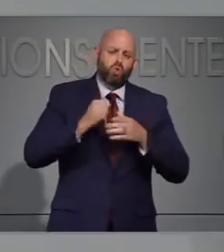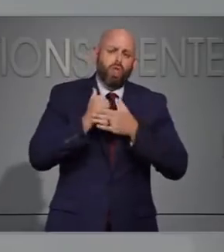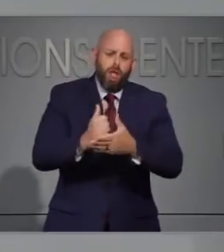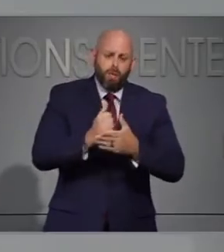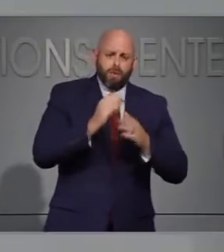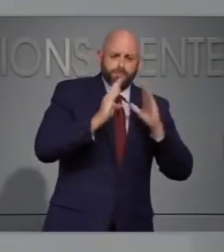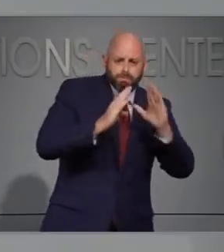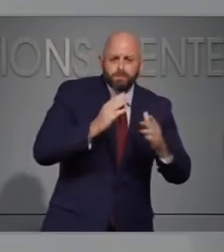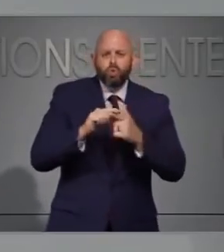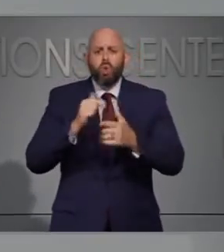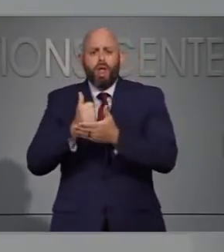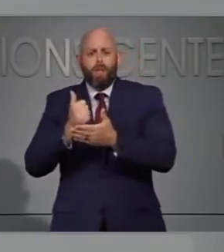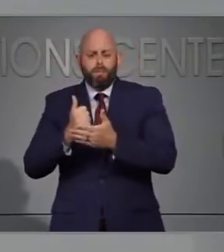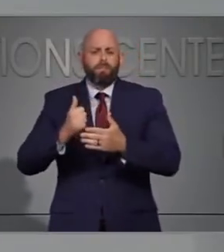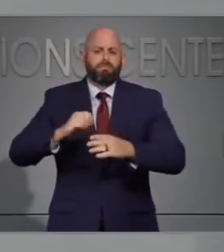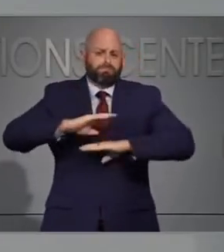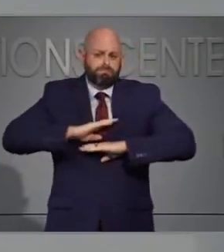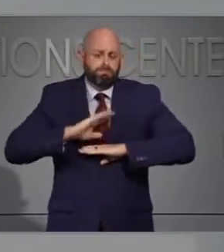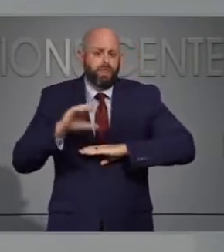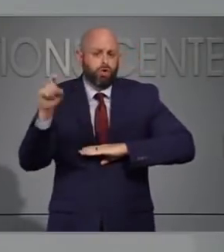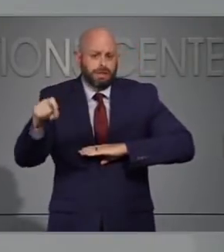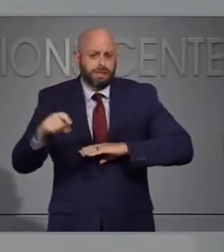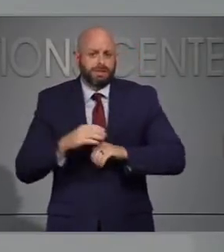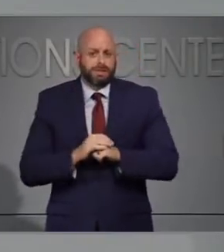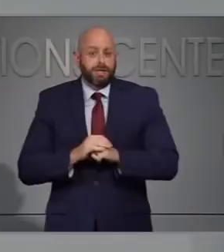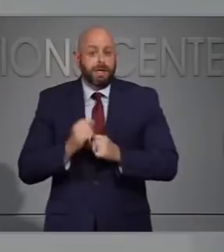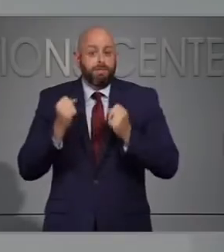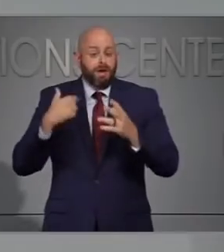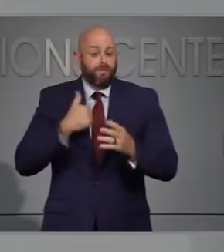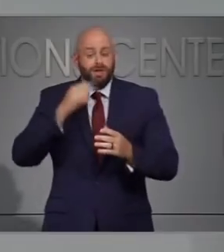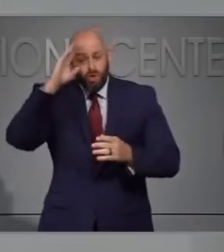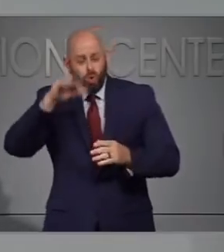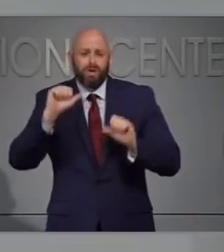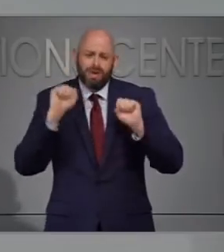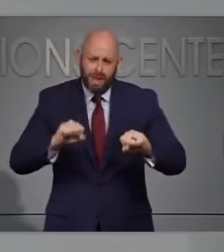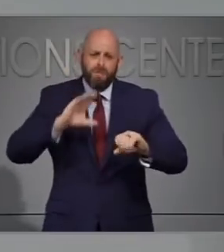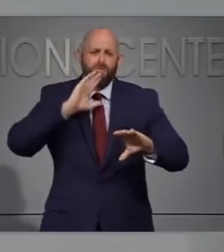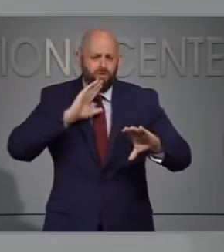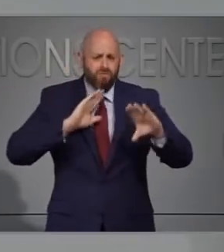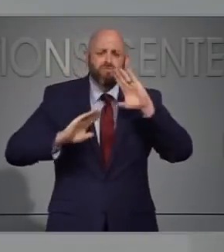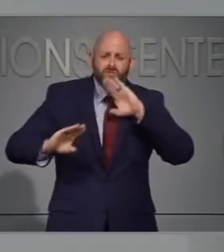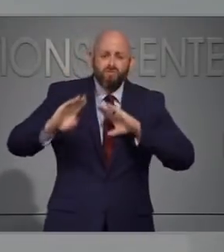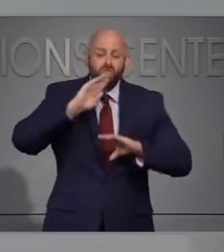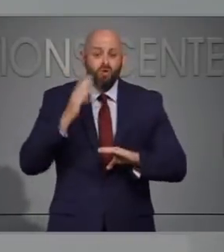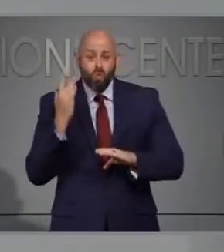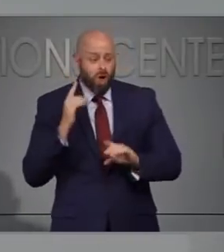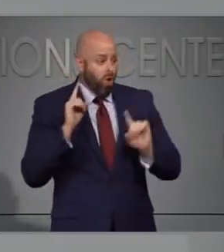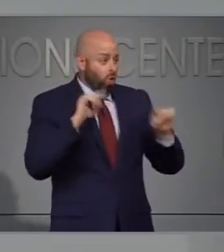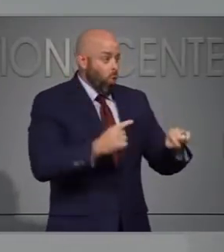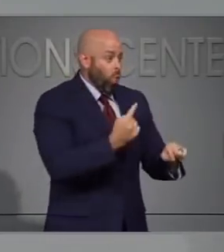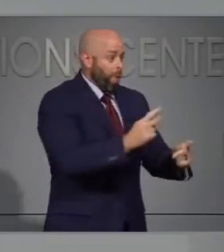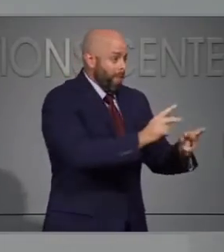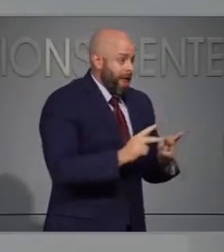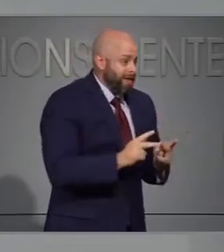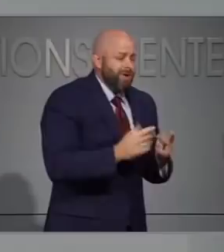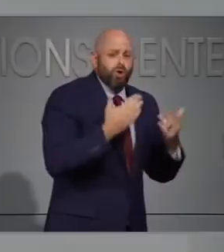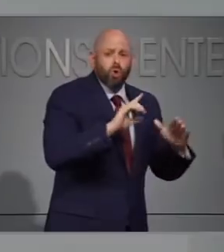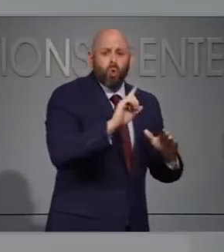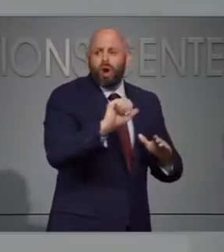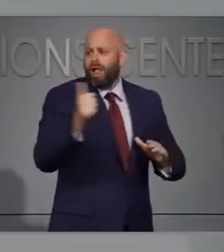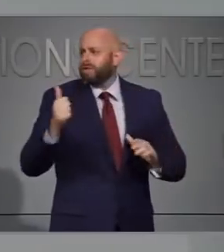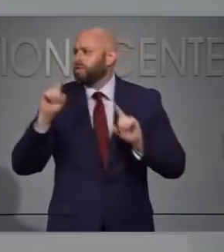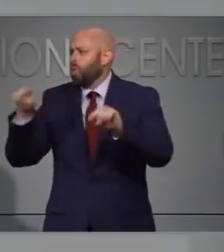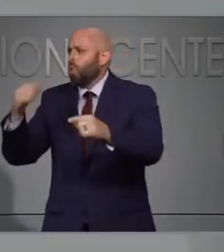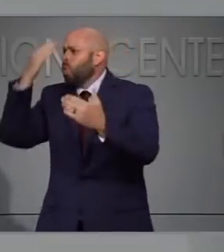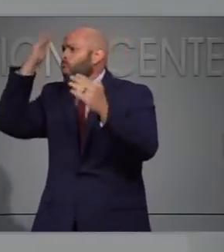to fulfill these needs. But as many of us know, it can be very challenging for anyone to navigate in crisis, as access